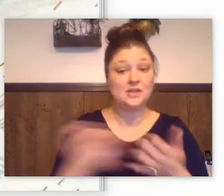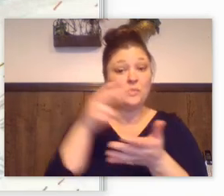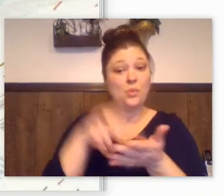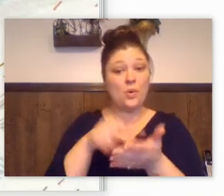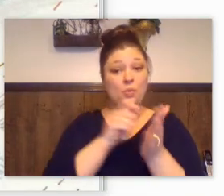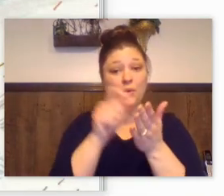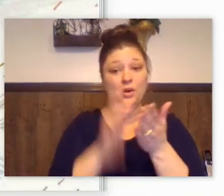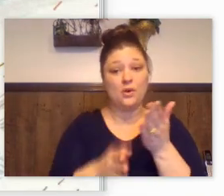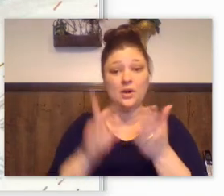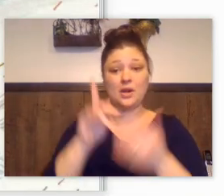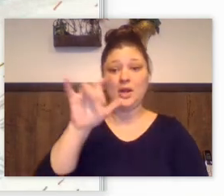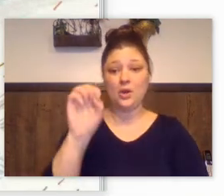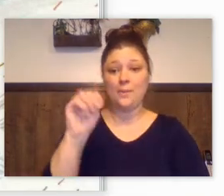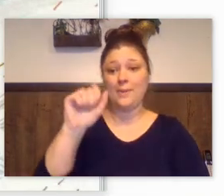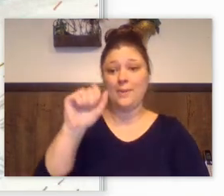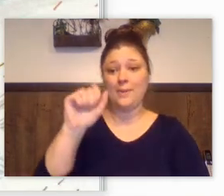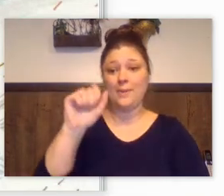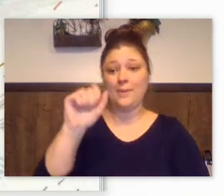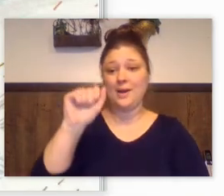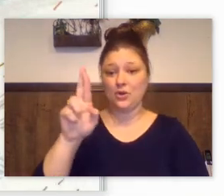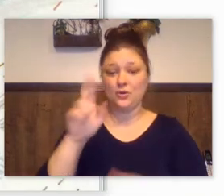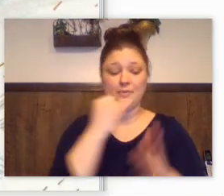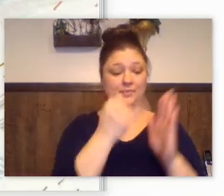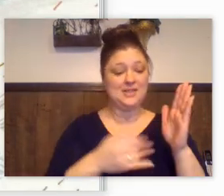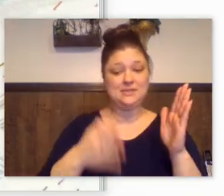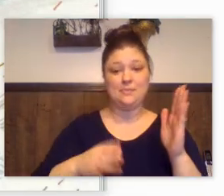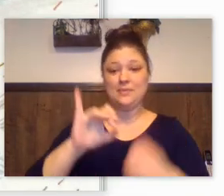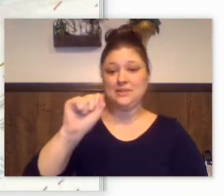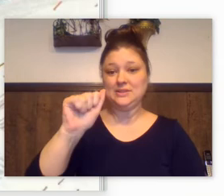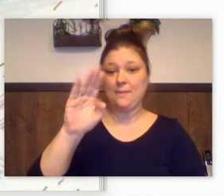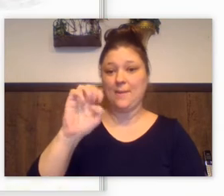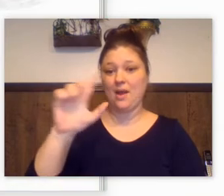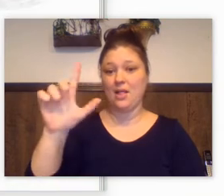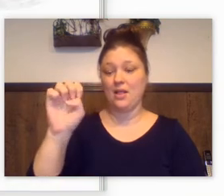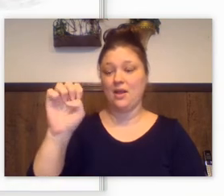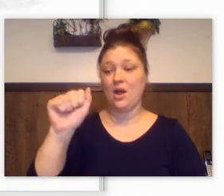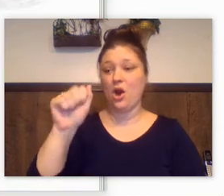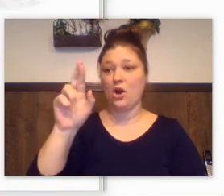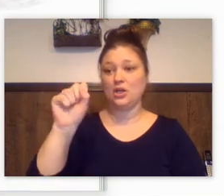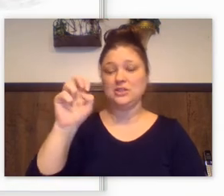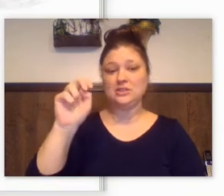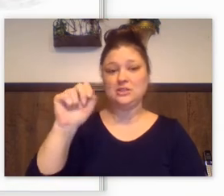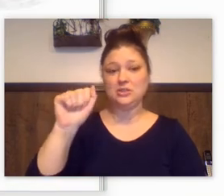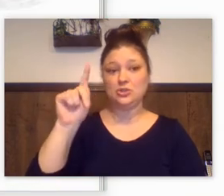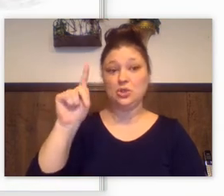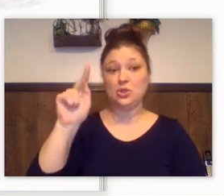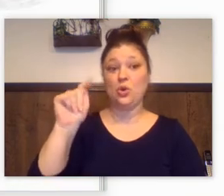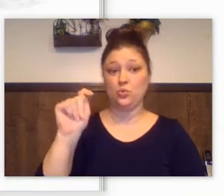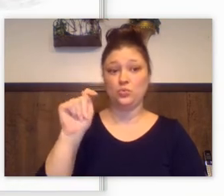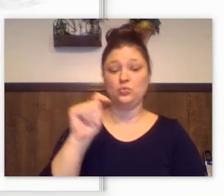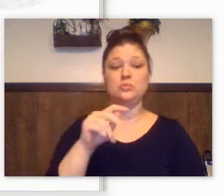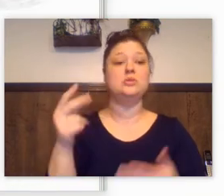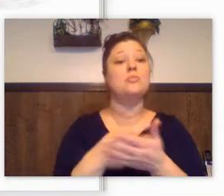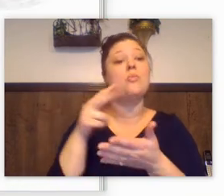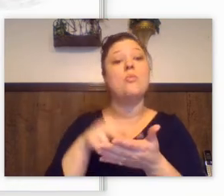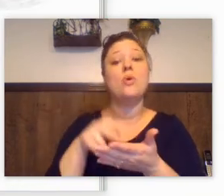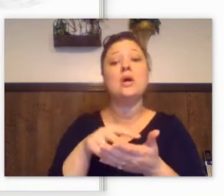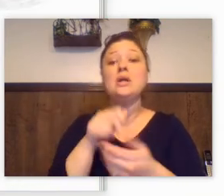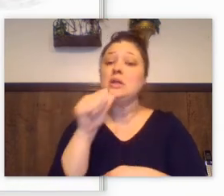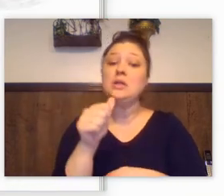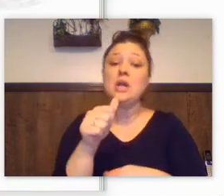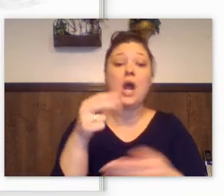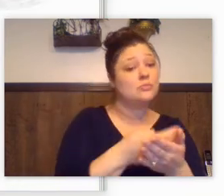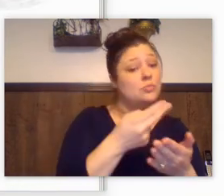Spork, written by Neil McClear, illustrated by Isabelle Arsenault. Spork was neither spoon nor